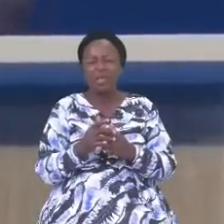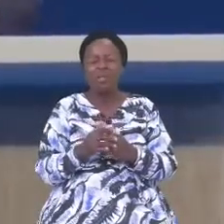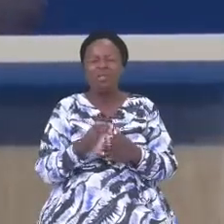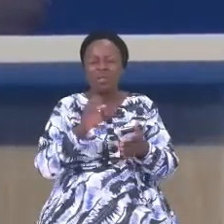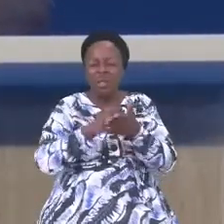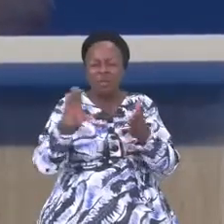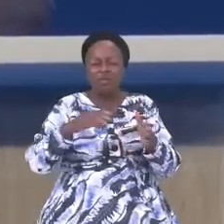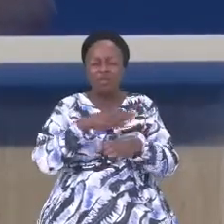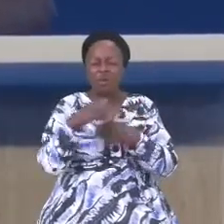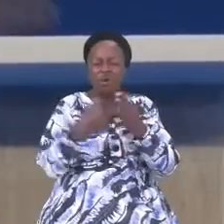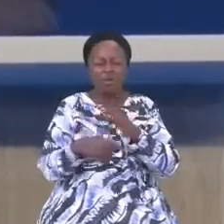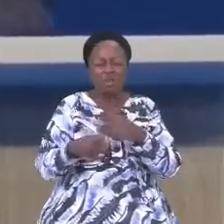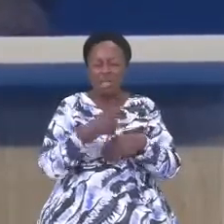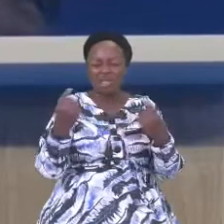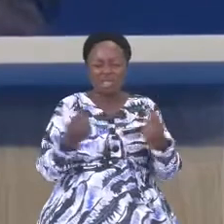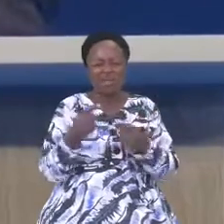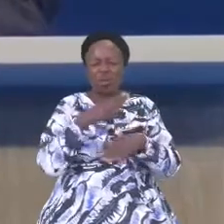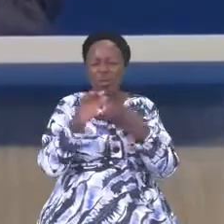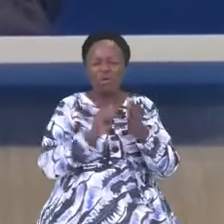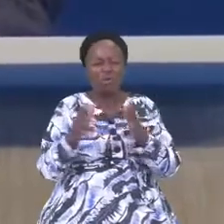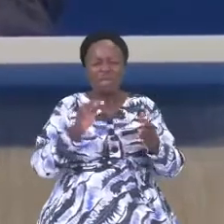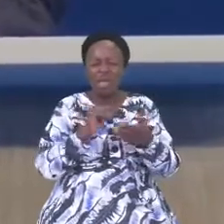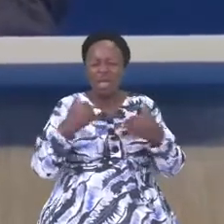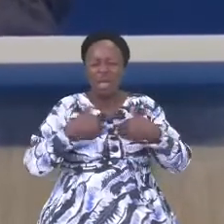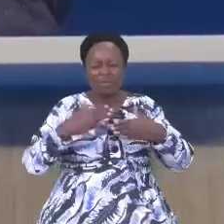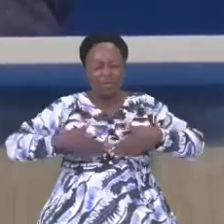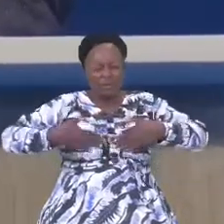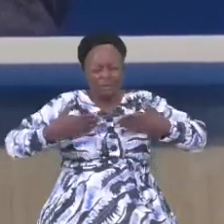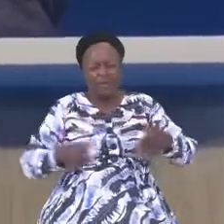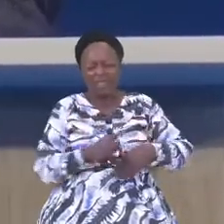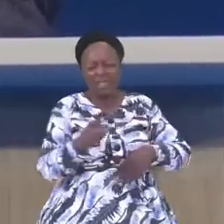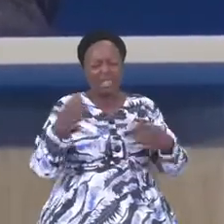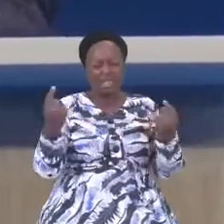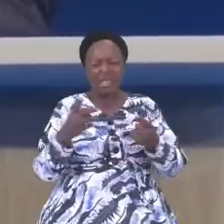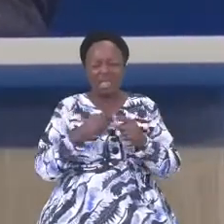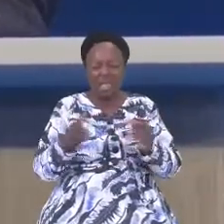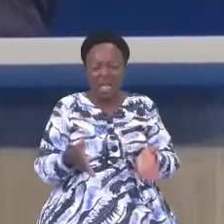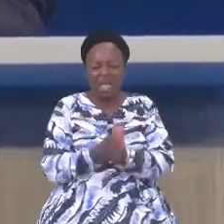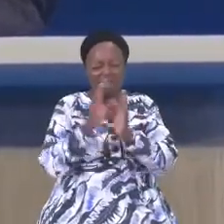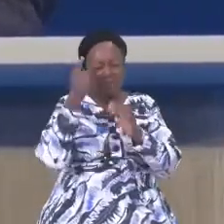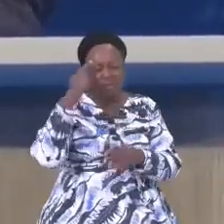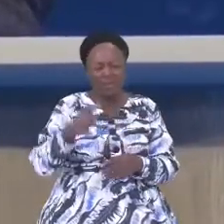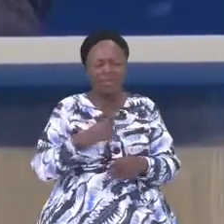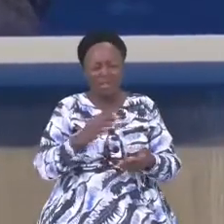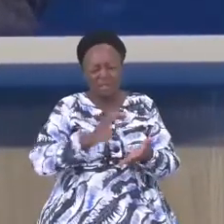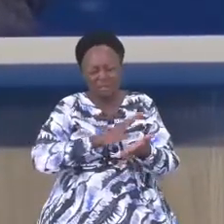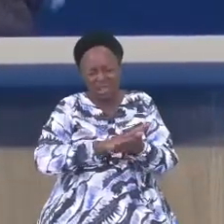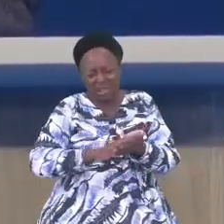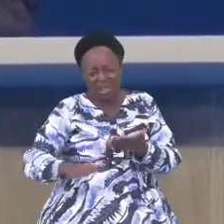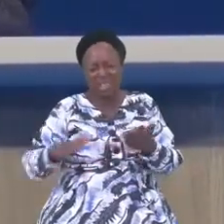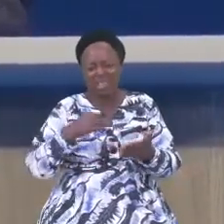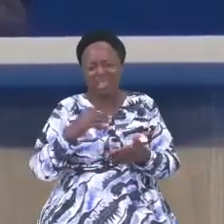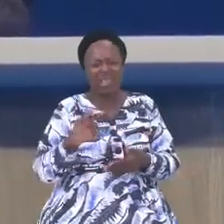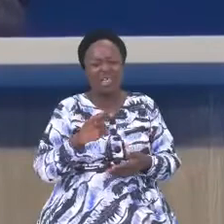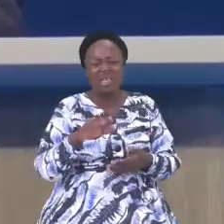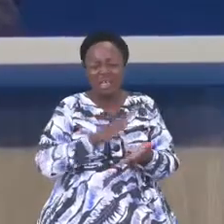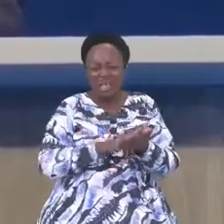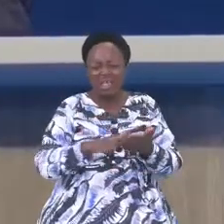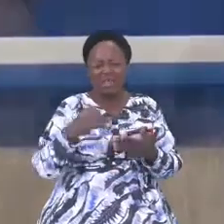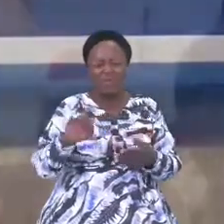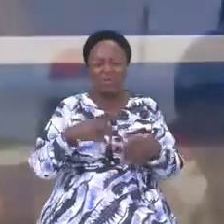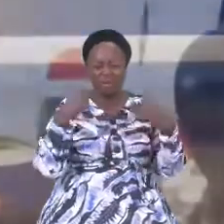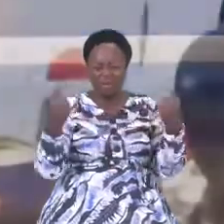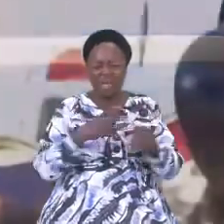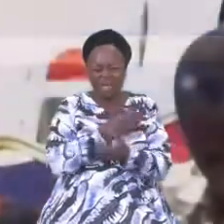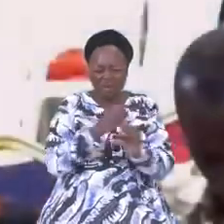have confessed their sins, who have asked you for the blotting out of the sins and the cleansing and the salvation